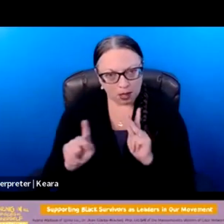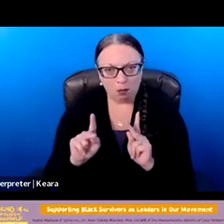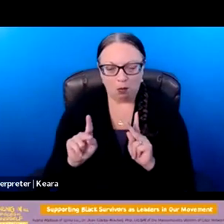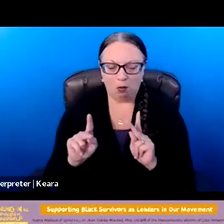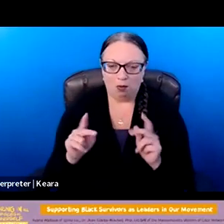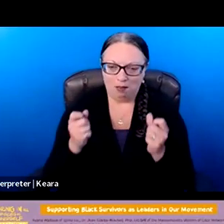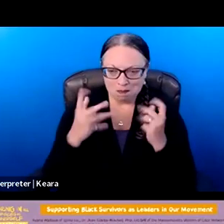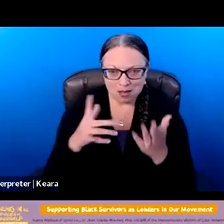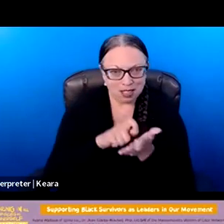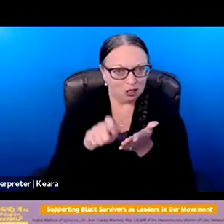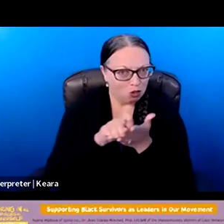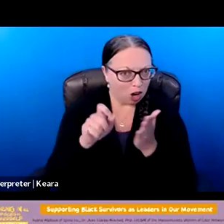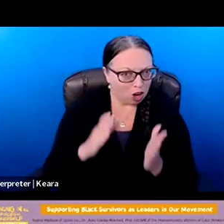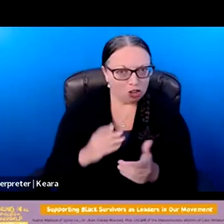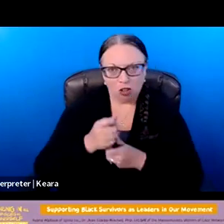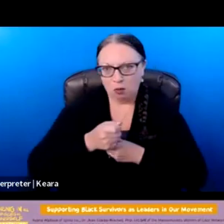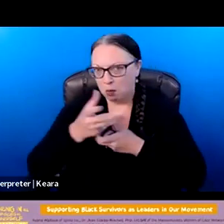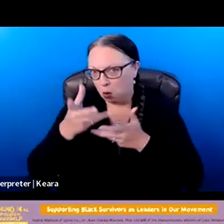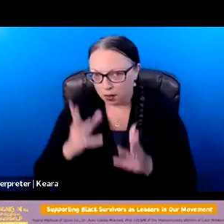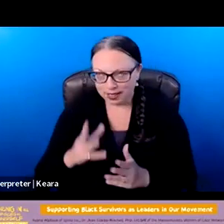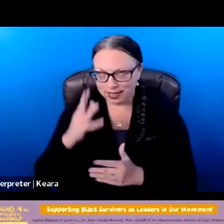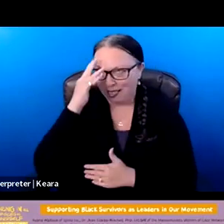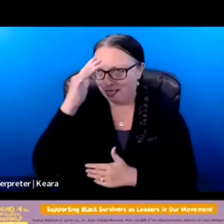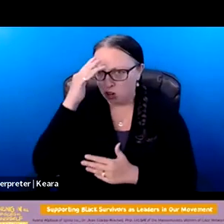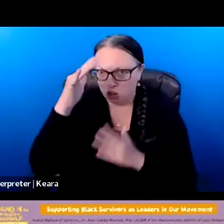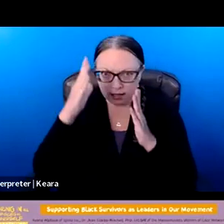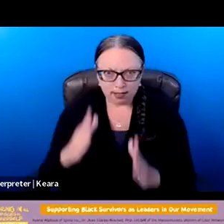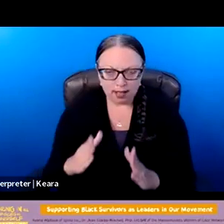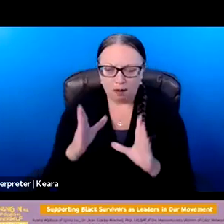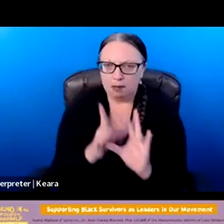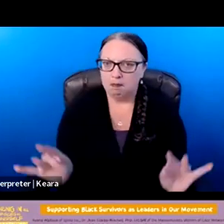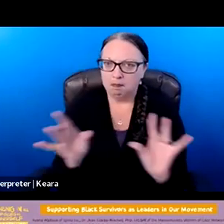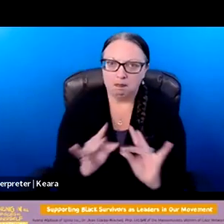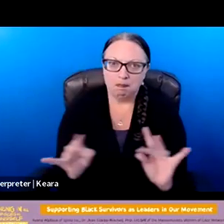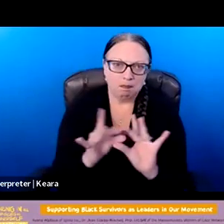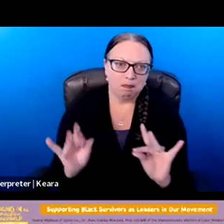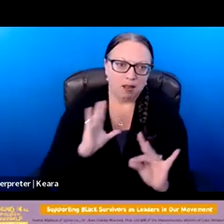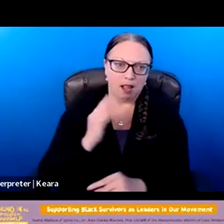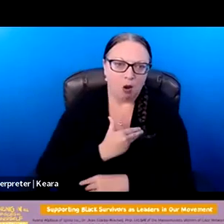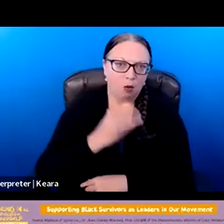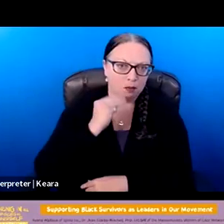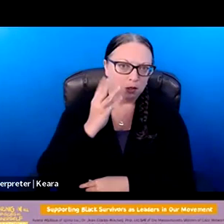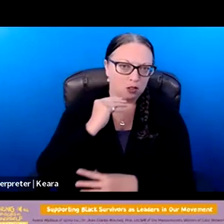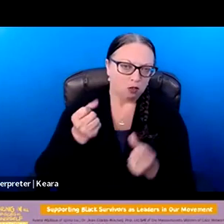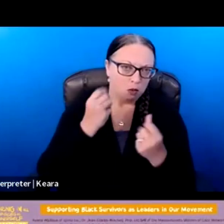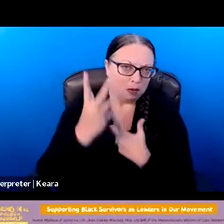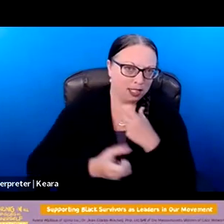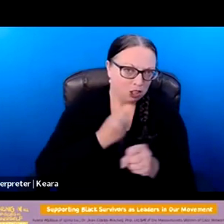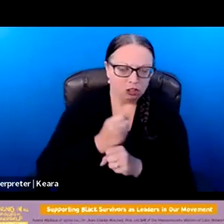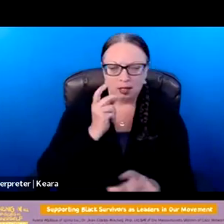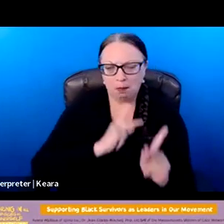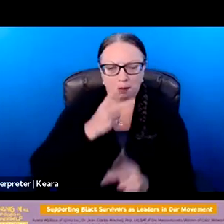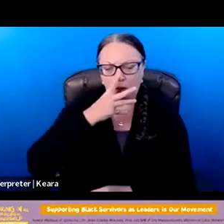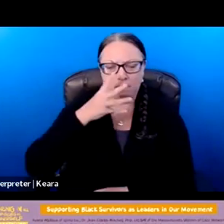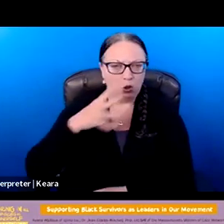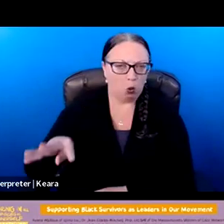and poets and theorists that have been talking about experiences for years and years and years that folks have not engaged in. So that's always a great